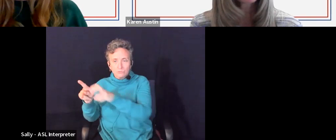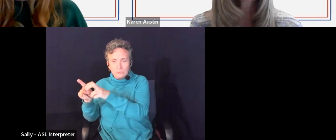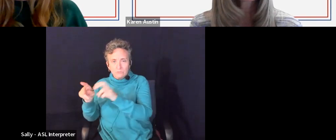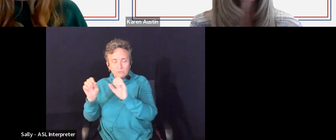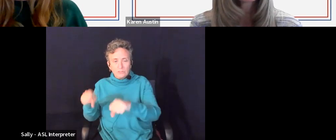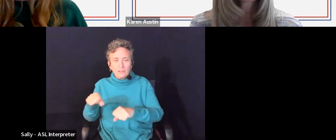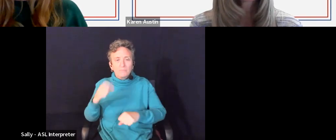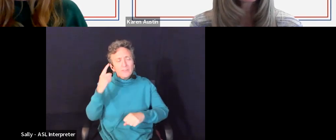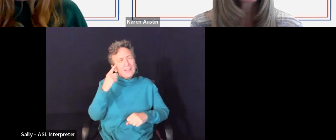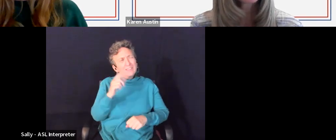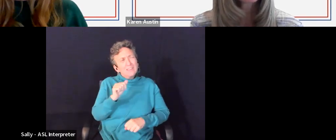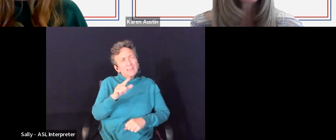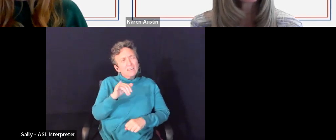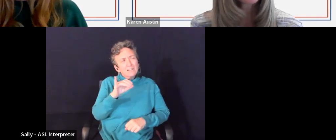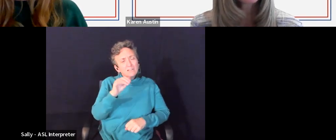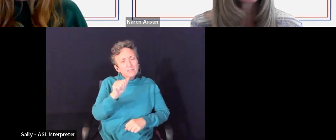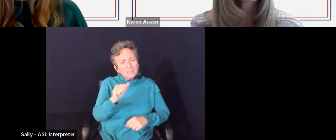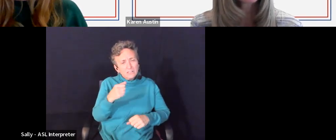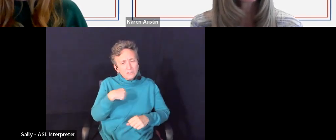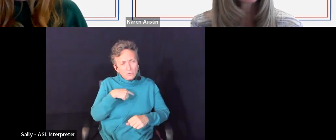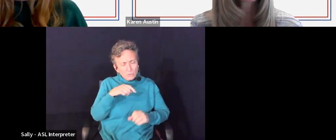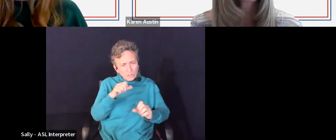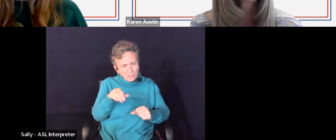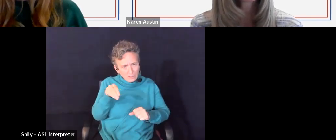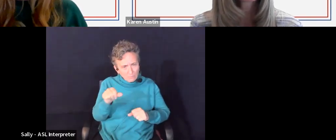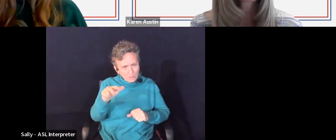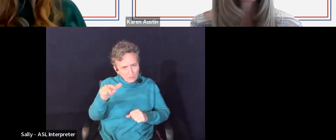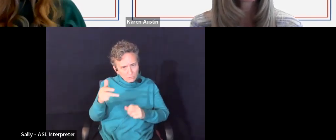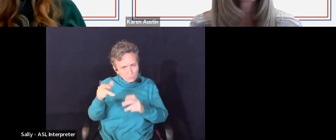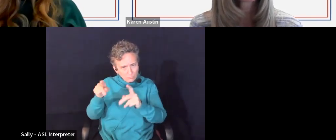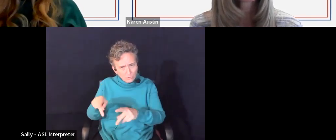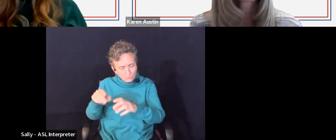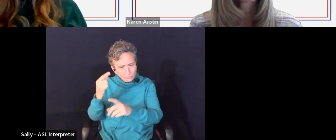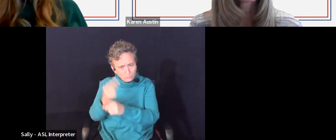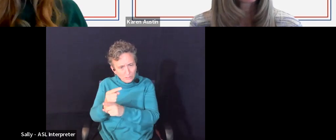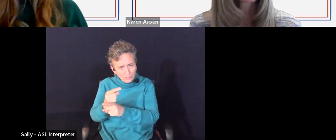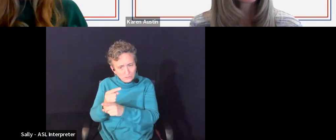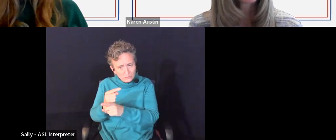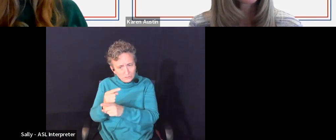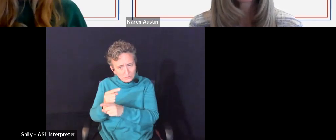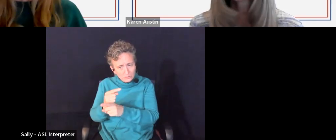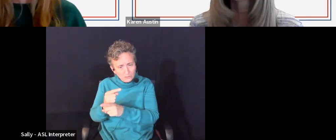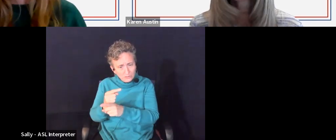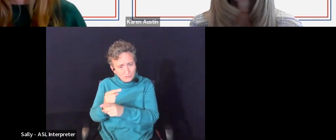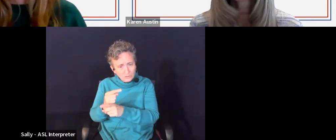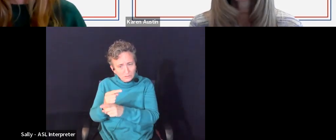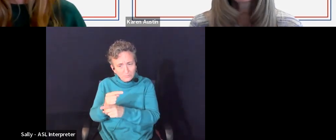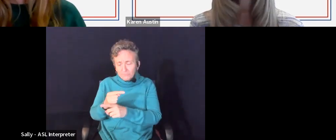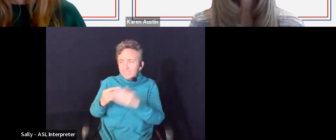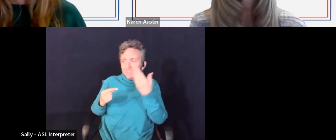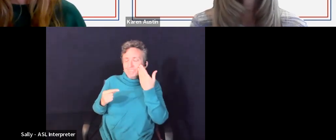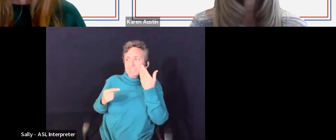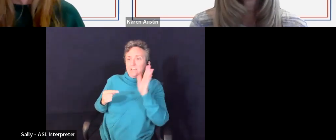Alicia, you can pay a third party. Is that correct? Do you know off your head? I don't know off the top of my